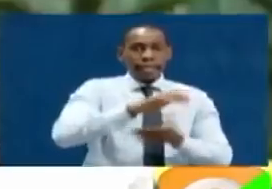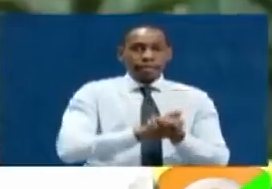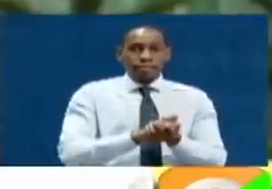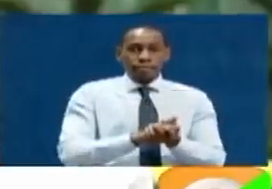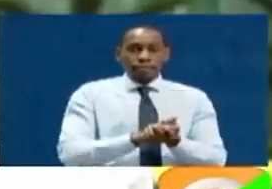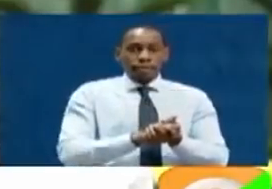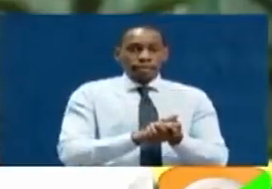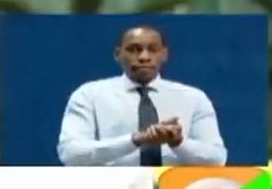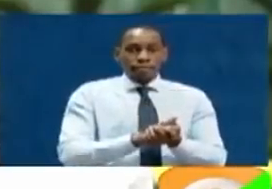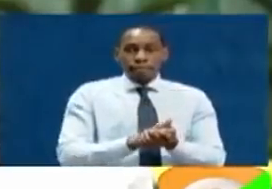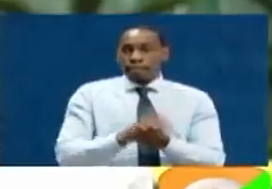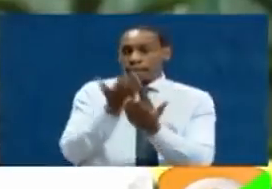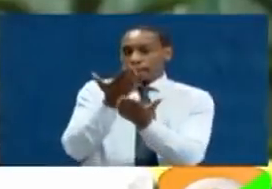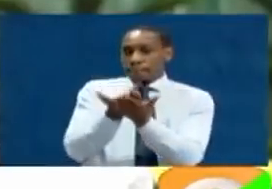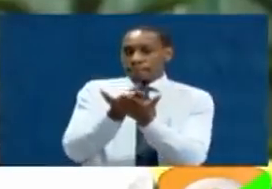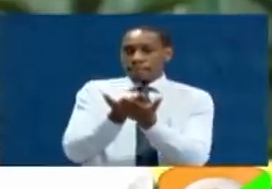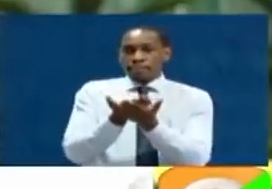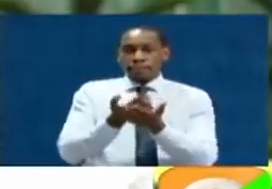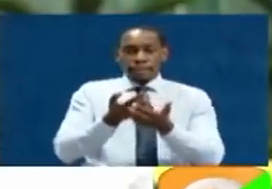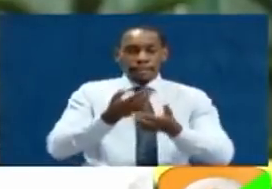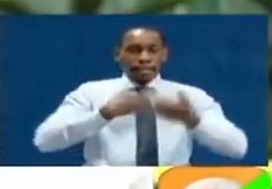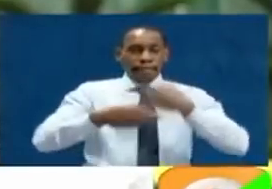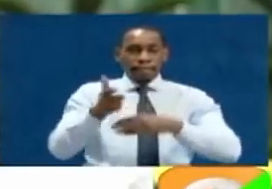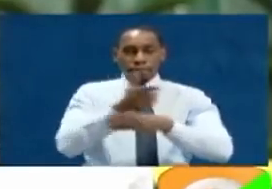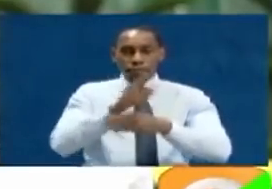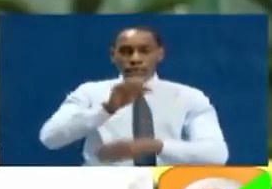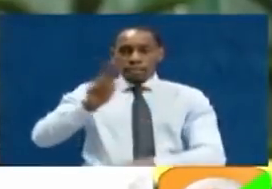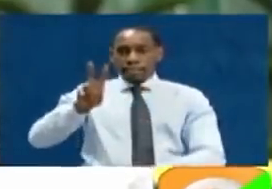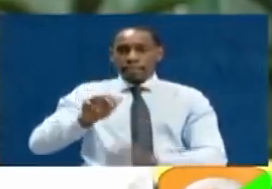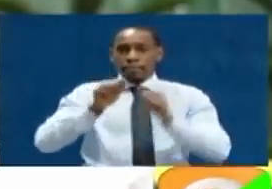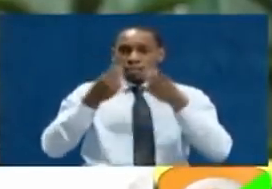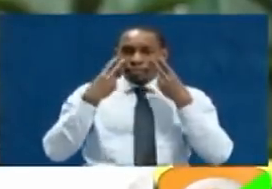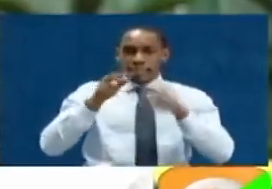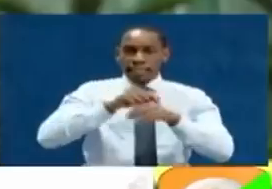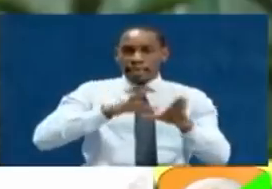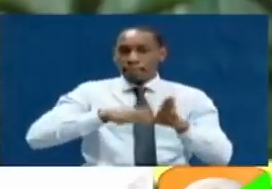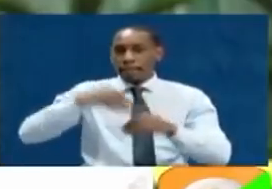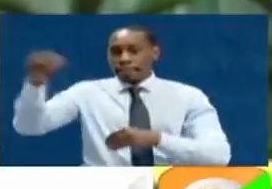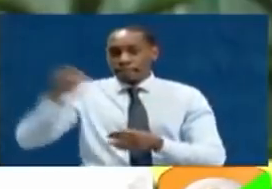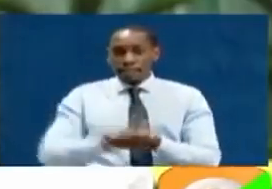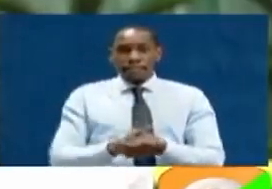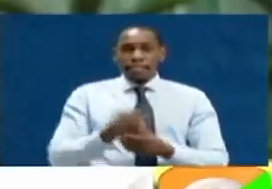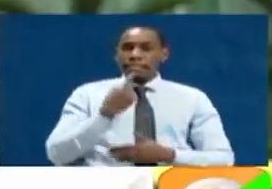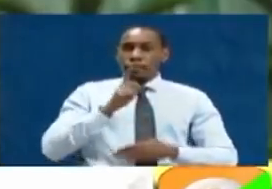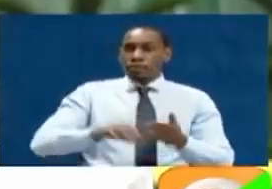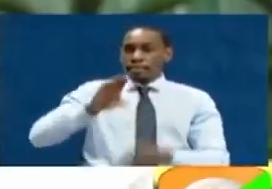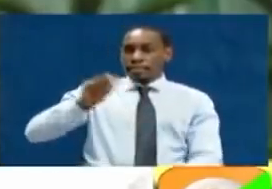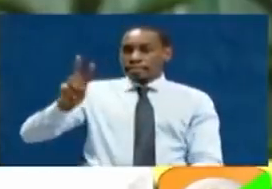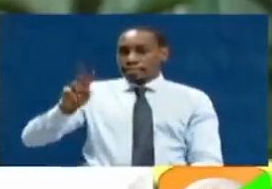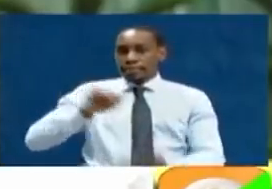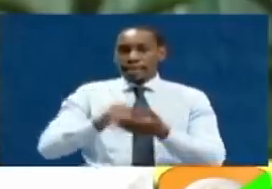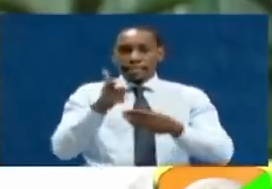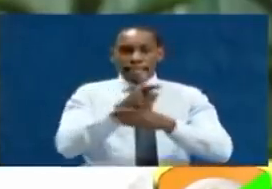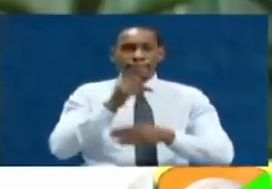casualty. Tukawaomba wa review CCTV waone kama wataona akitoka. Wakatuambia CCTV yenye